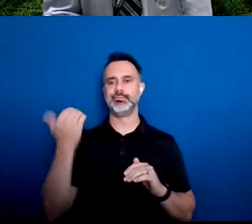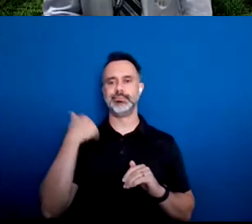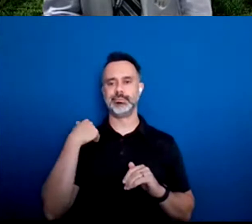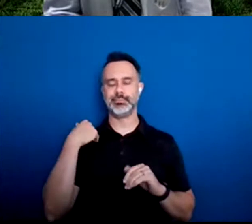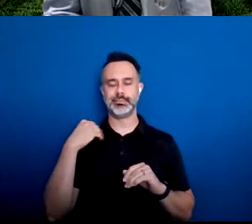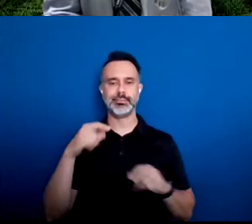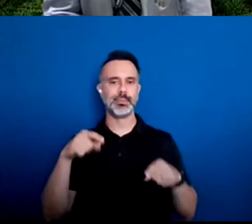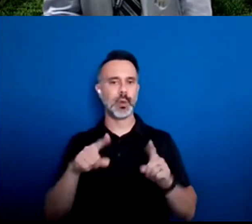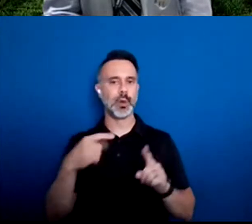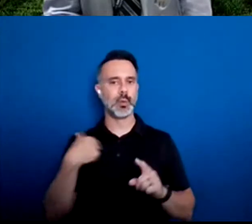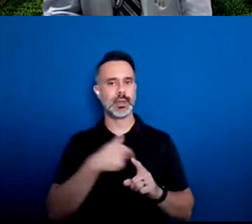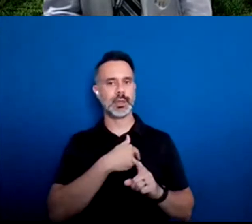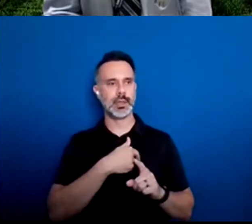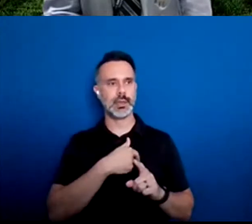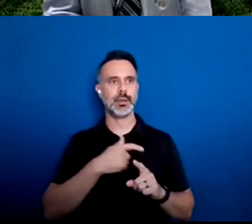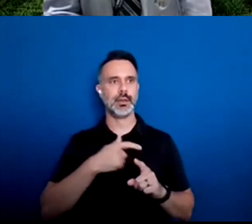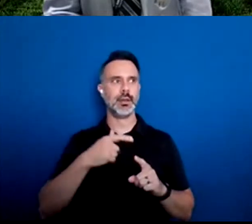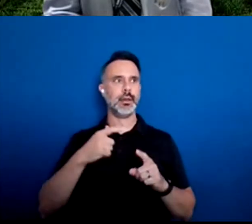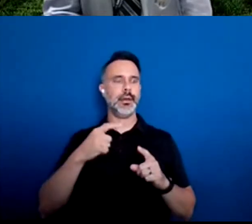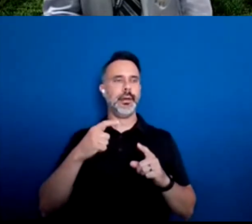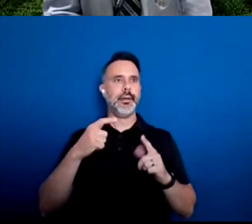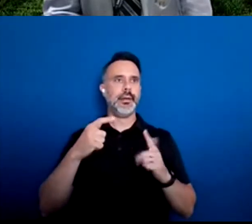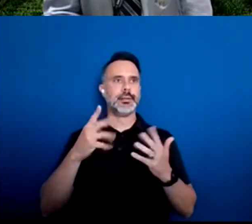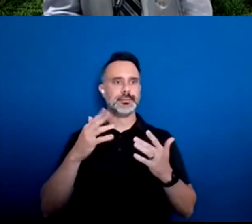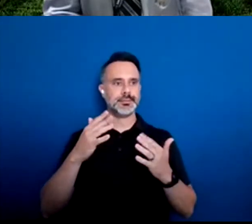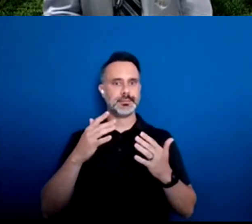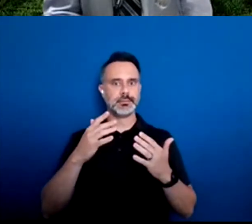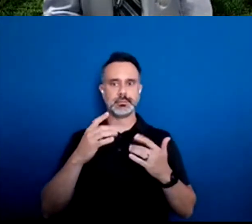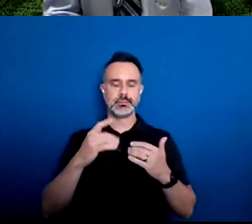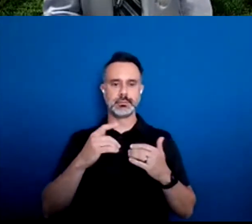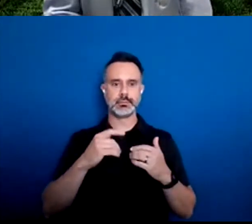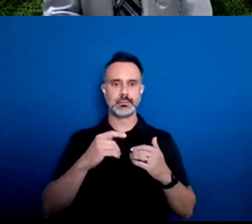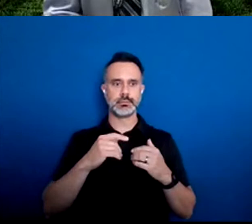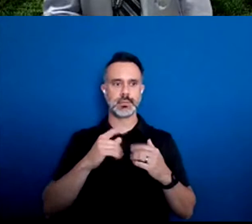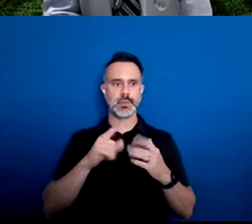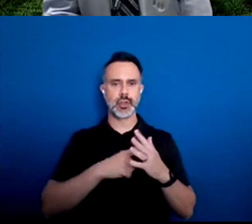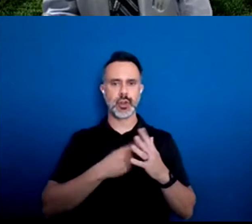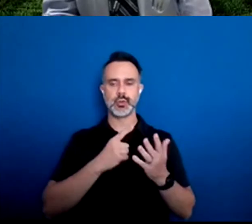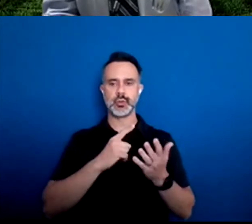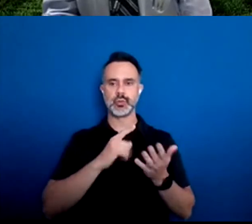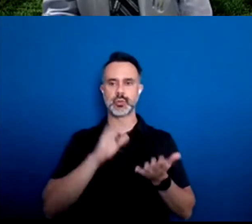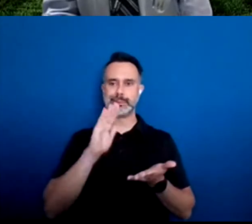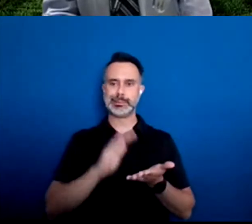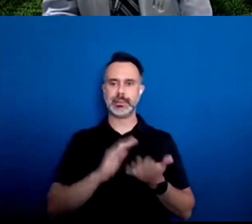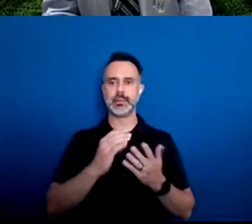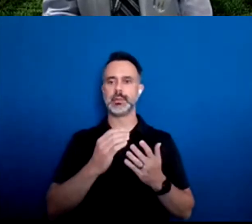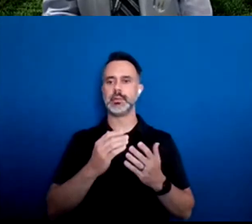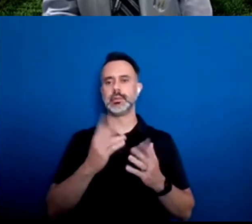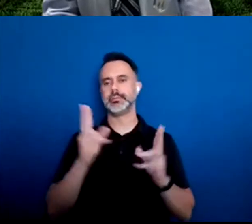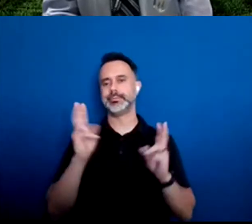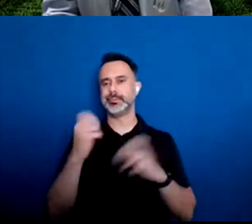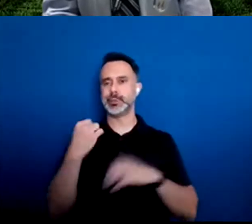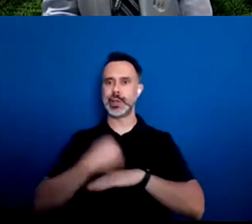of the shutdown, and it was a way for us to be able to have a